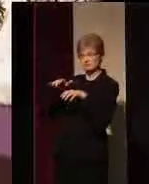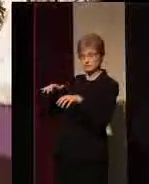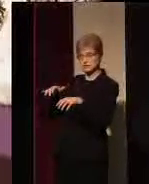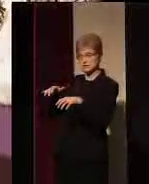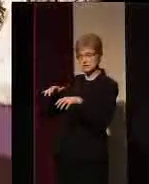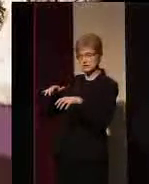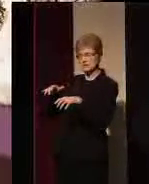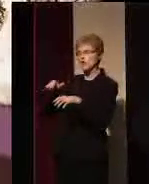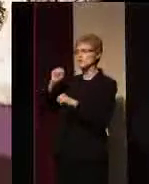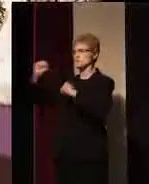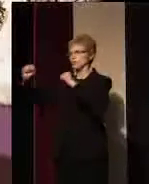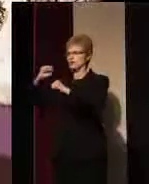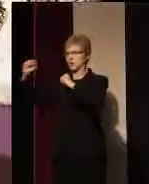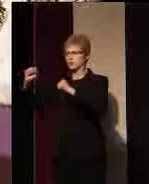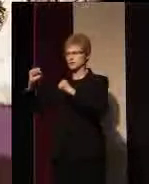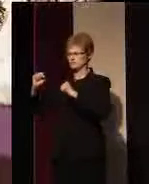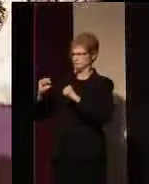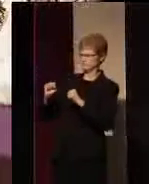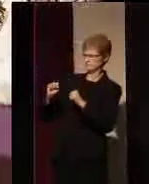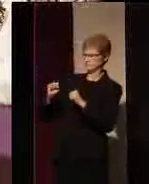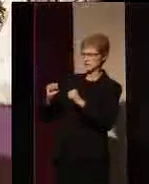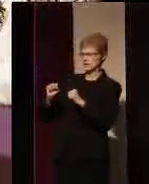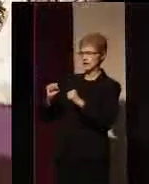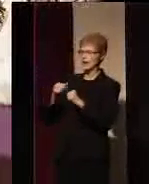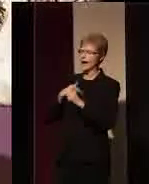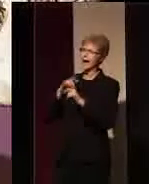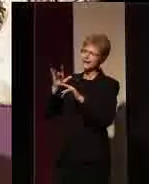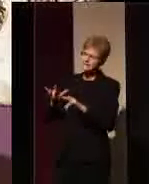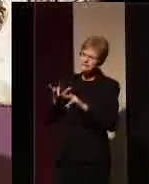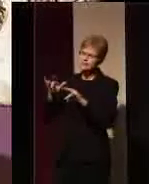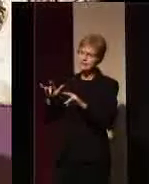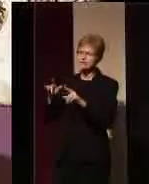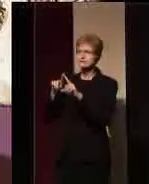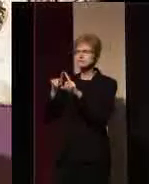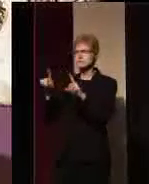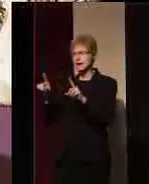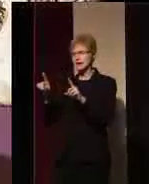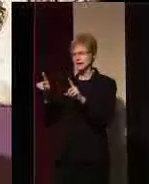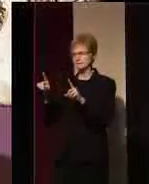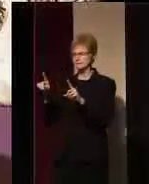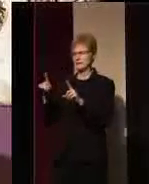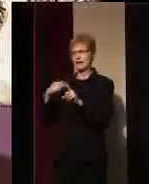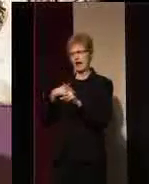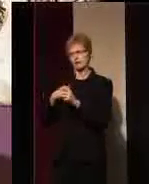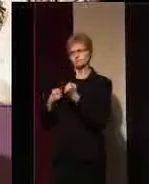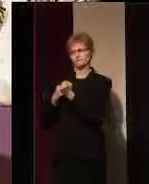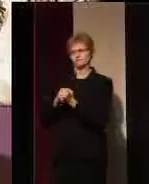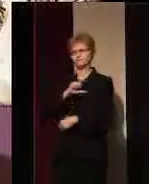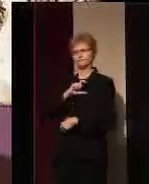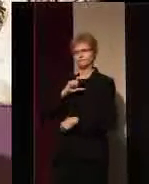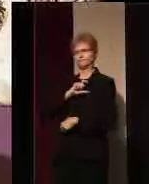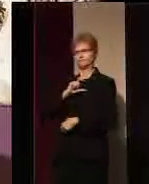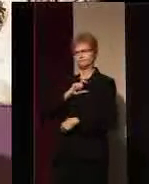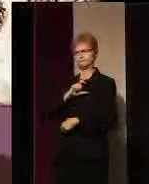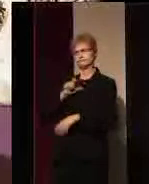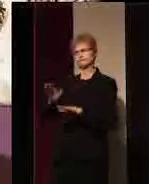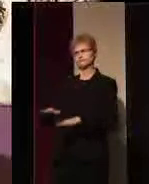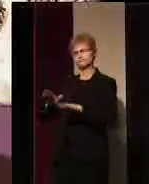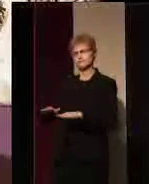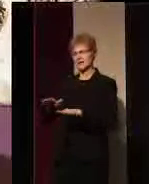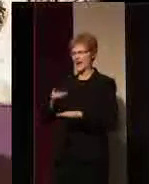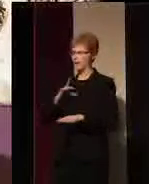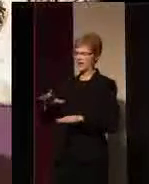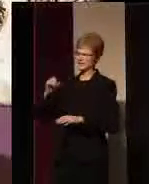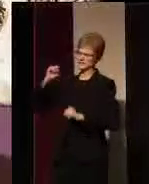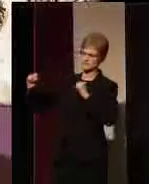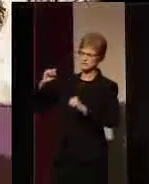protests going on who say, well, I sympathize with them, but I'm a law and order person. I don't go for this. I don't like it when they